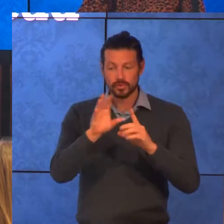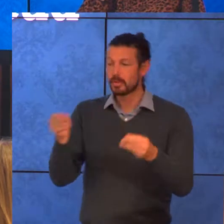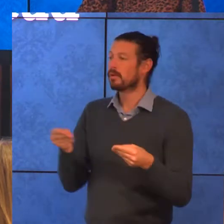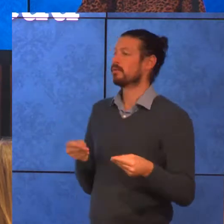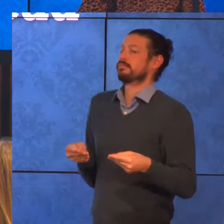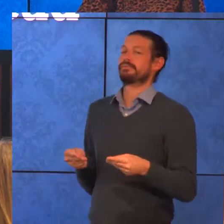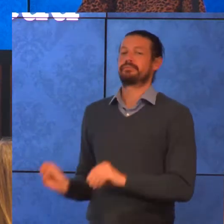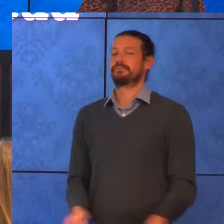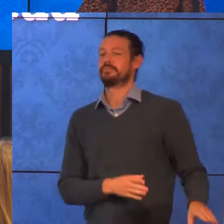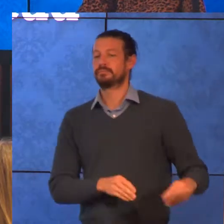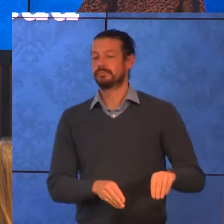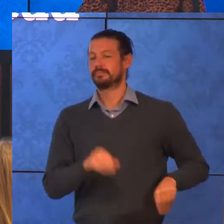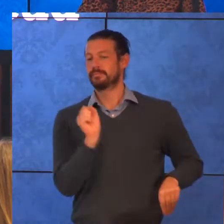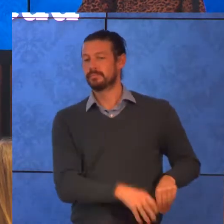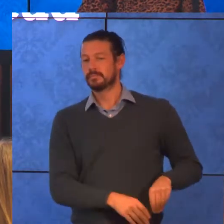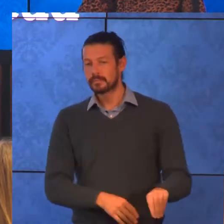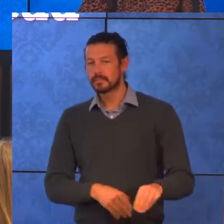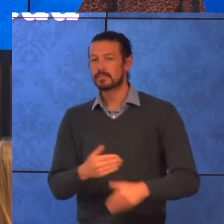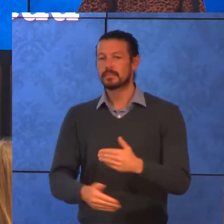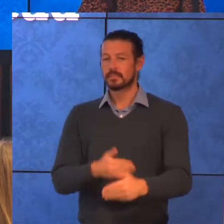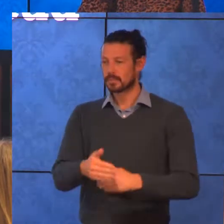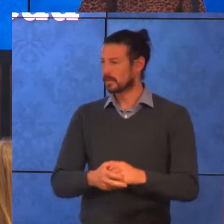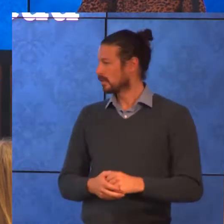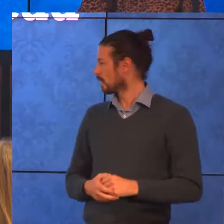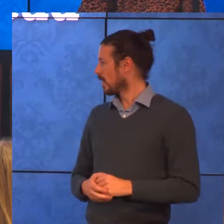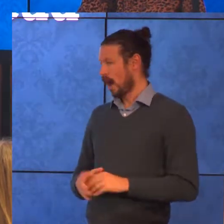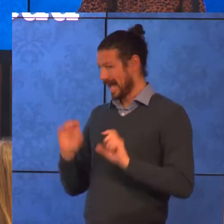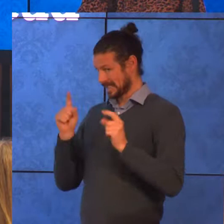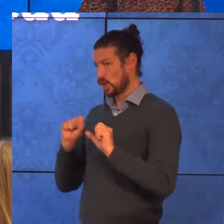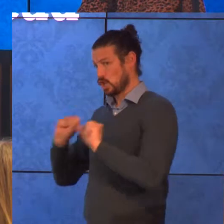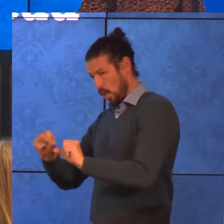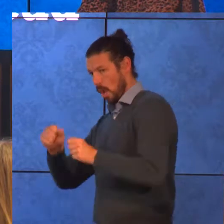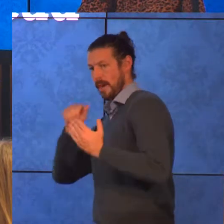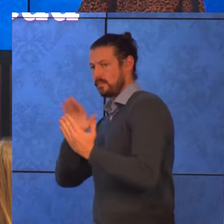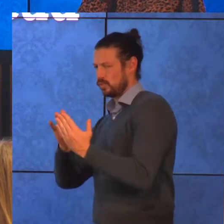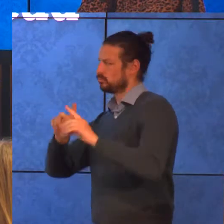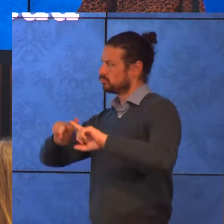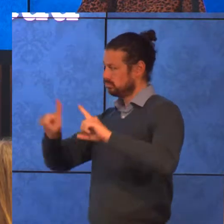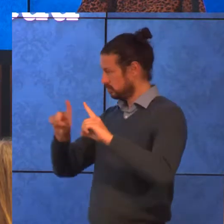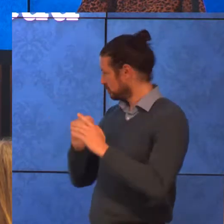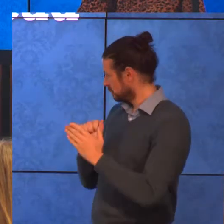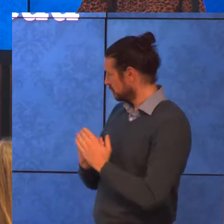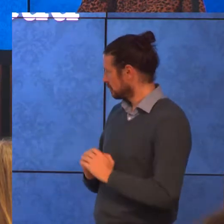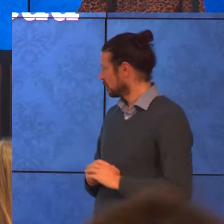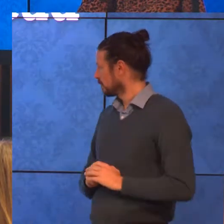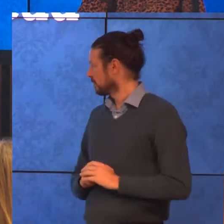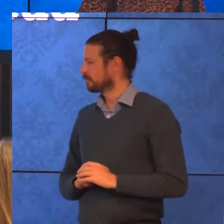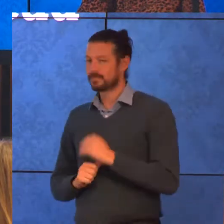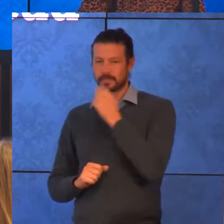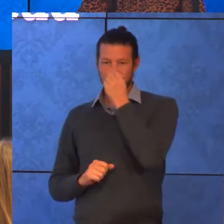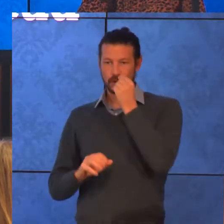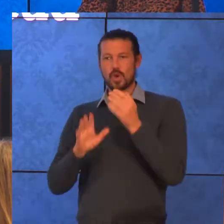and hoped they got better. I understand that's not the practice you're taking with the NDIS Quality and Safeguards Commission, and how can